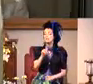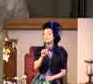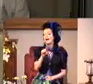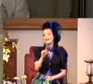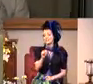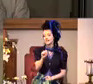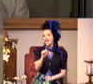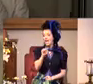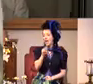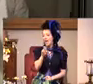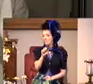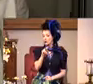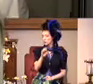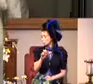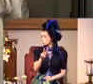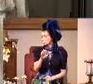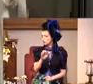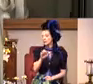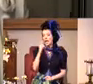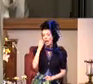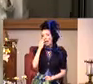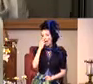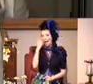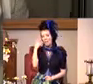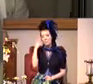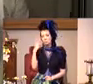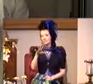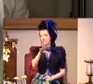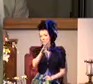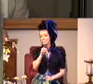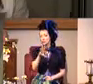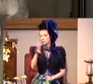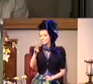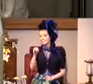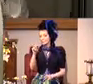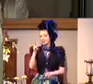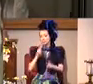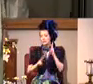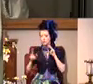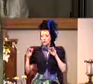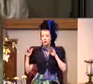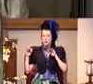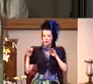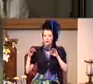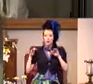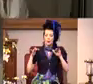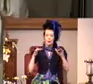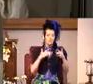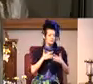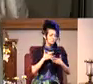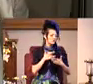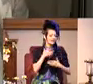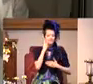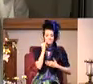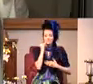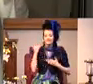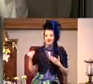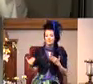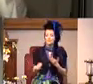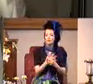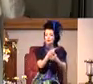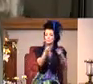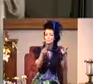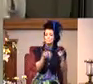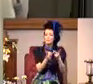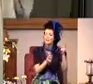folks gathered here at this church and processed the cross over to a moving experience of being in that new space.